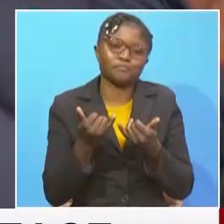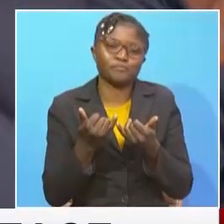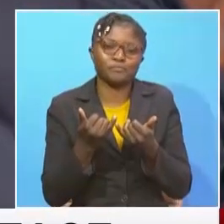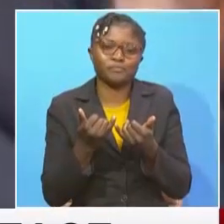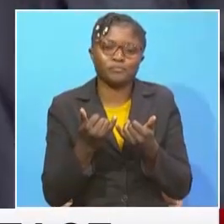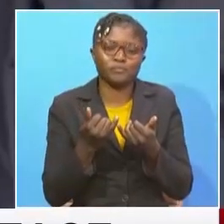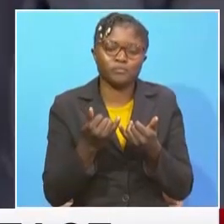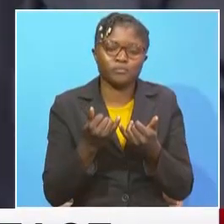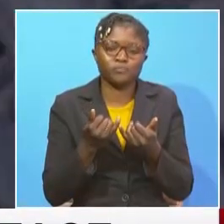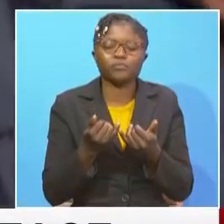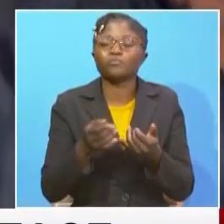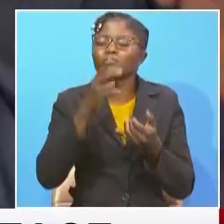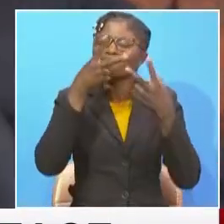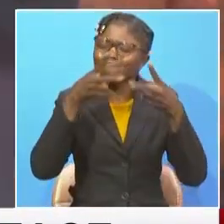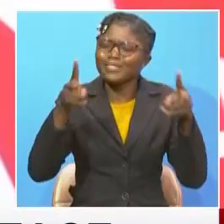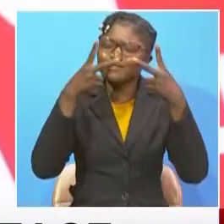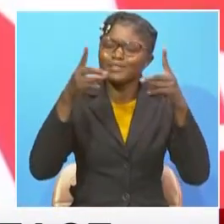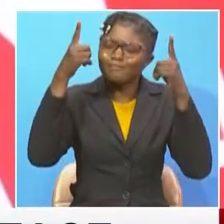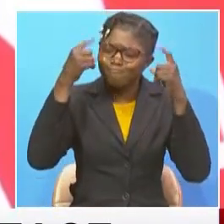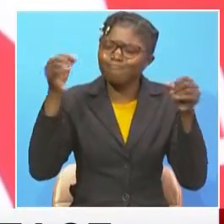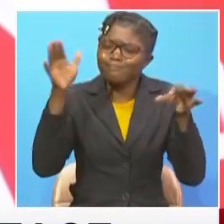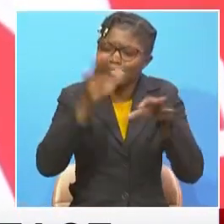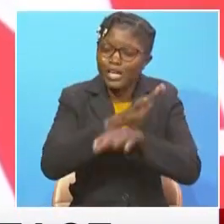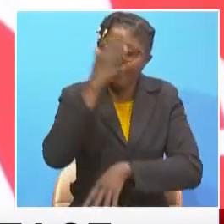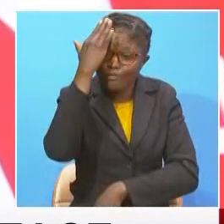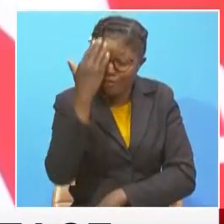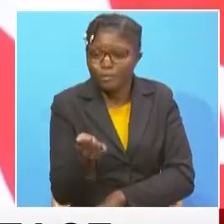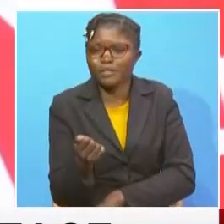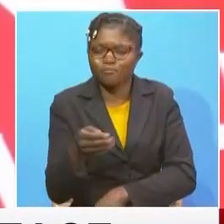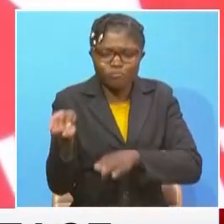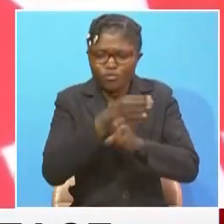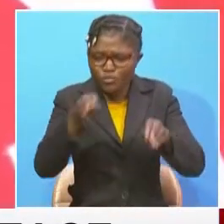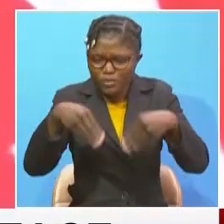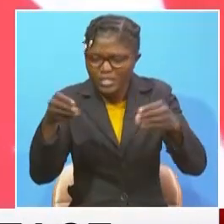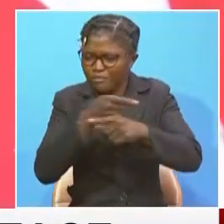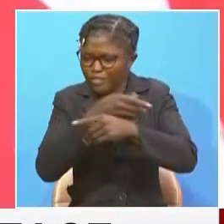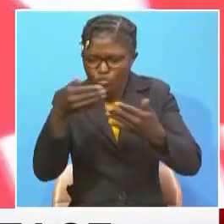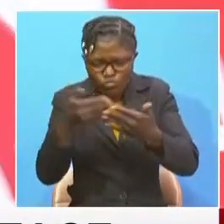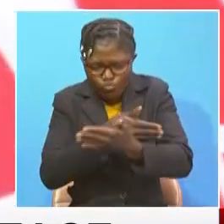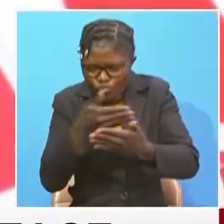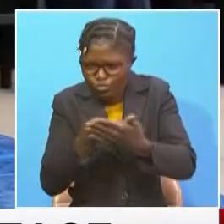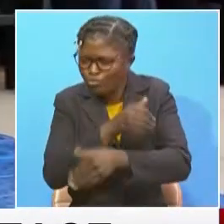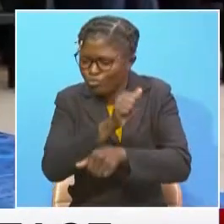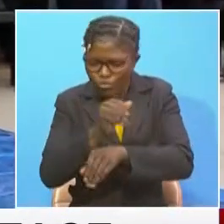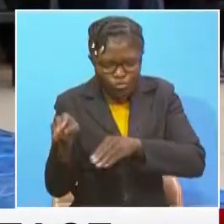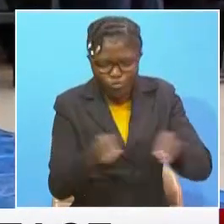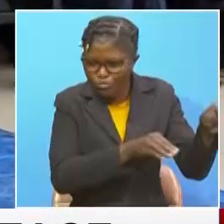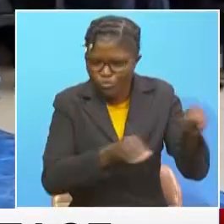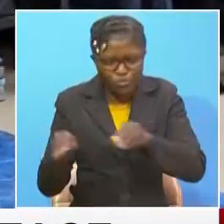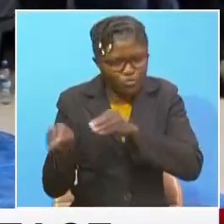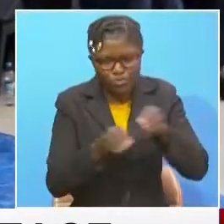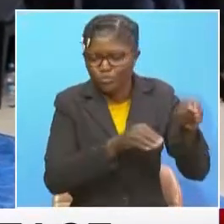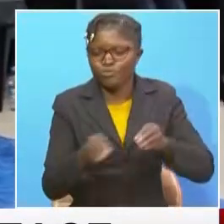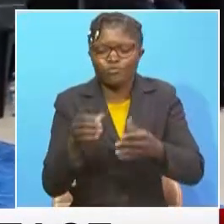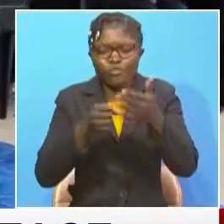you have to be very careful. Before you are recruited in the movement of frustrated